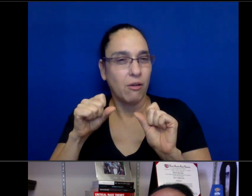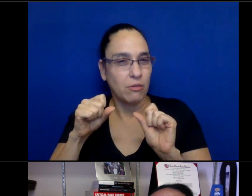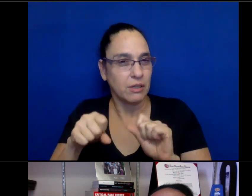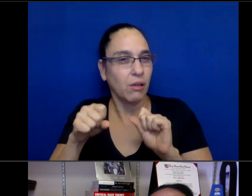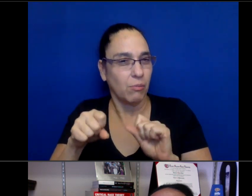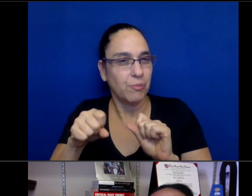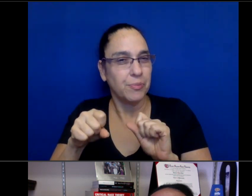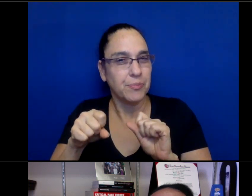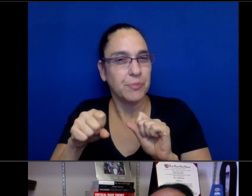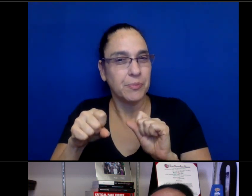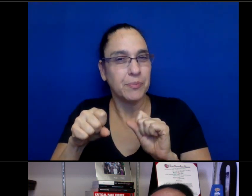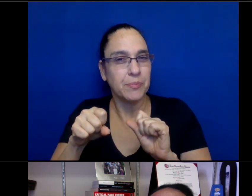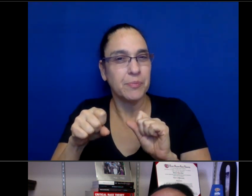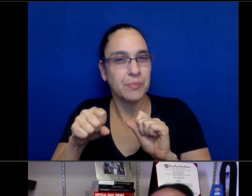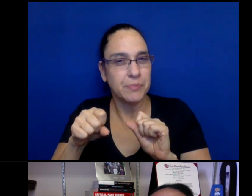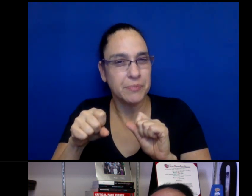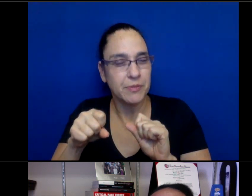go